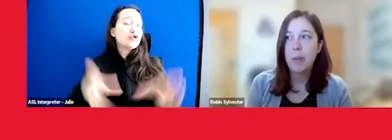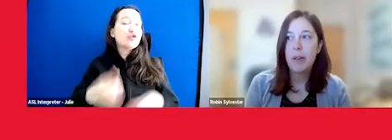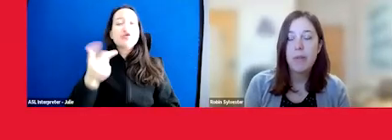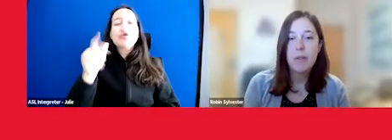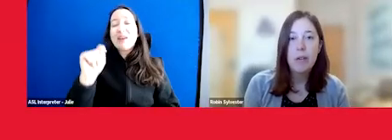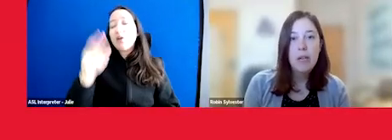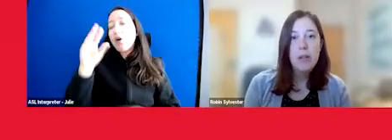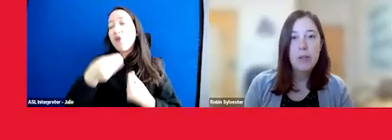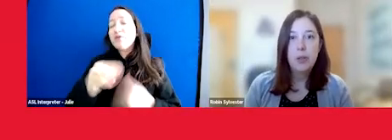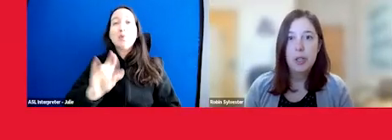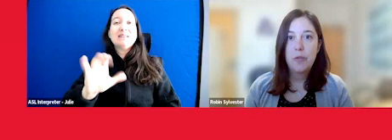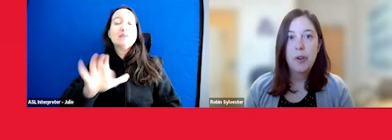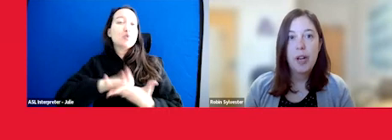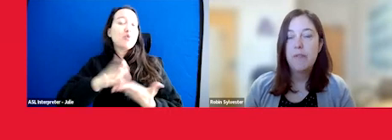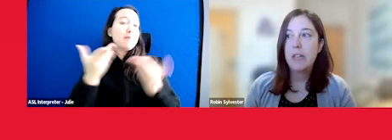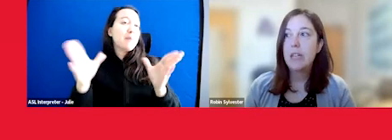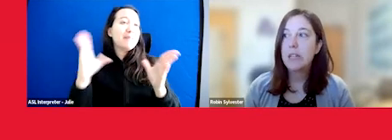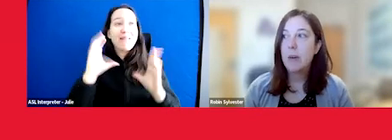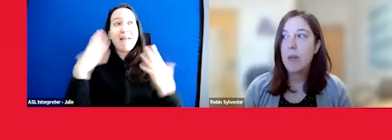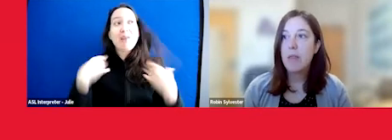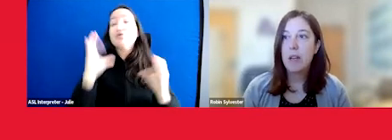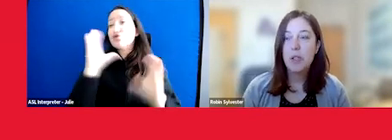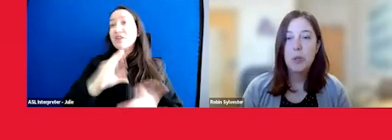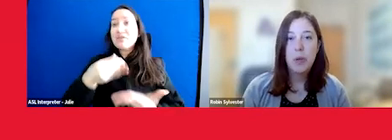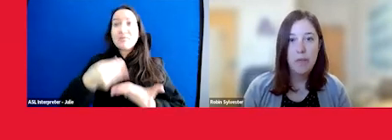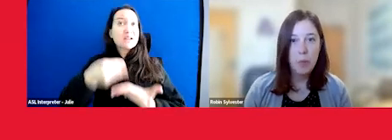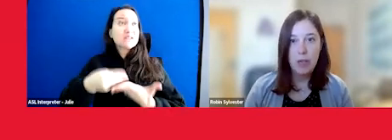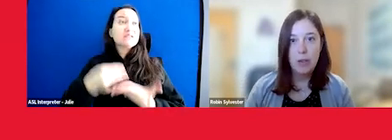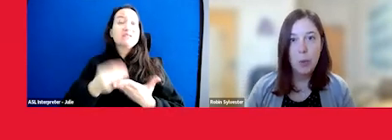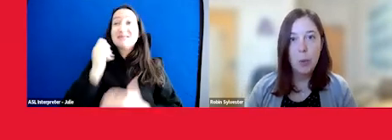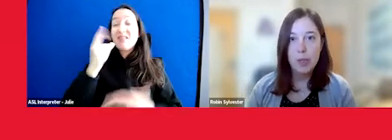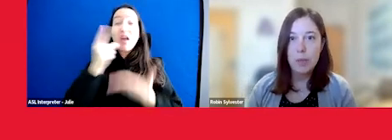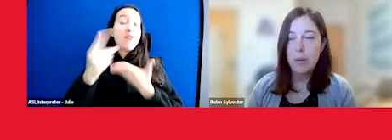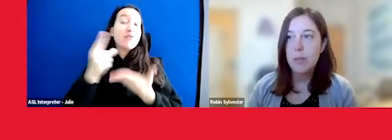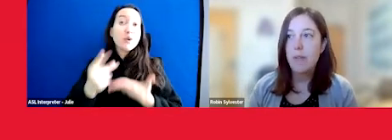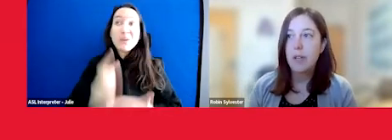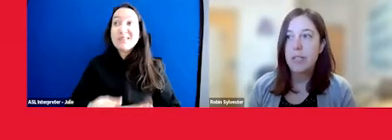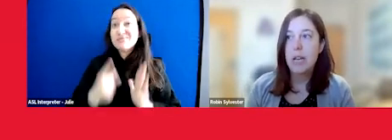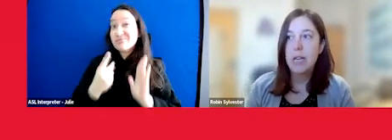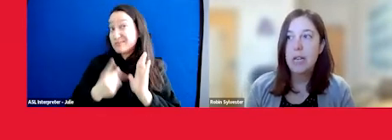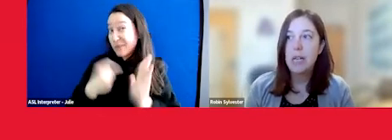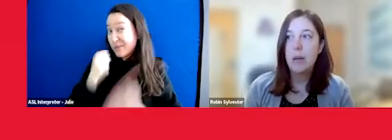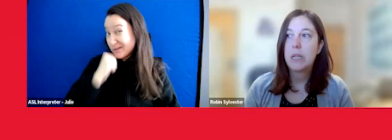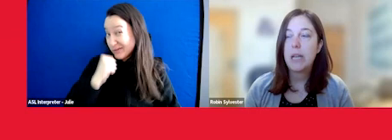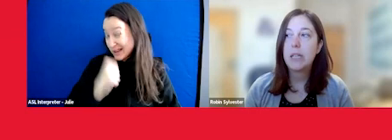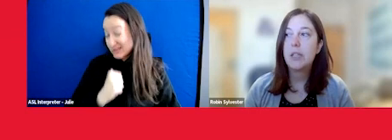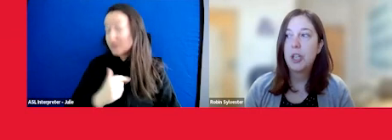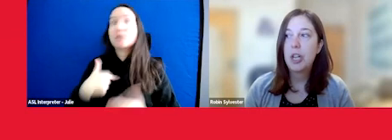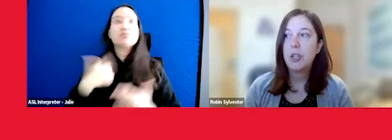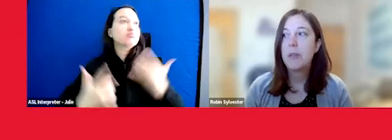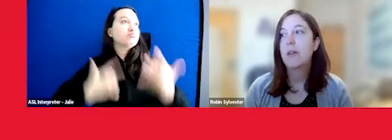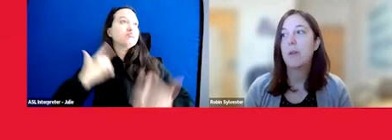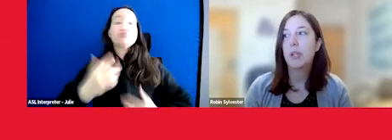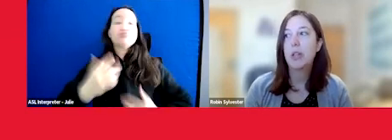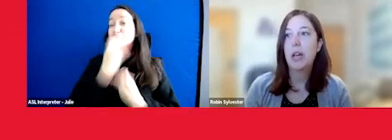School of Public Health. Searching for grant funding is something that I do every week or sometimes every day, and I'm excited to